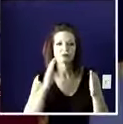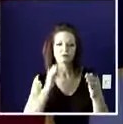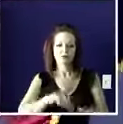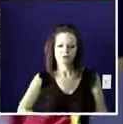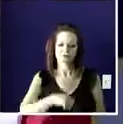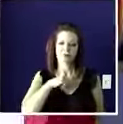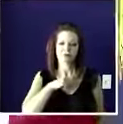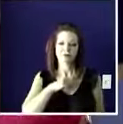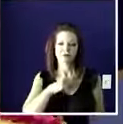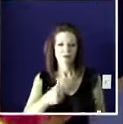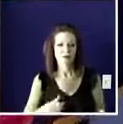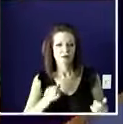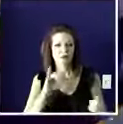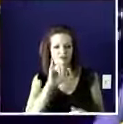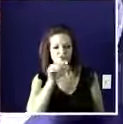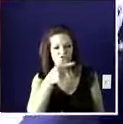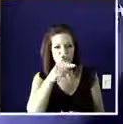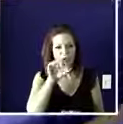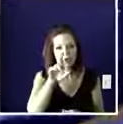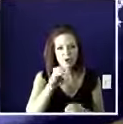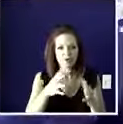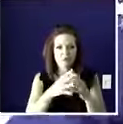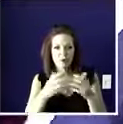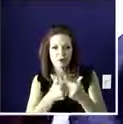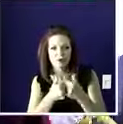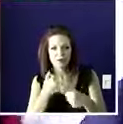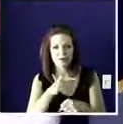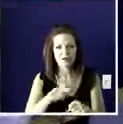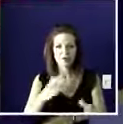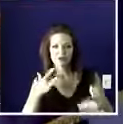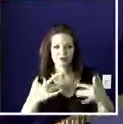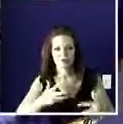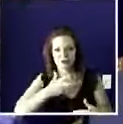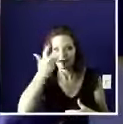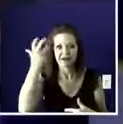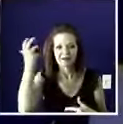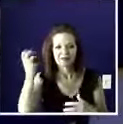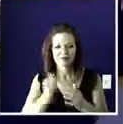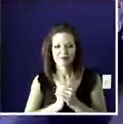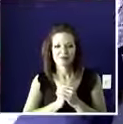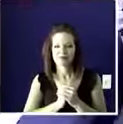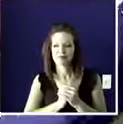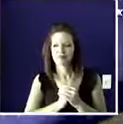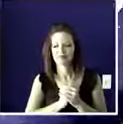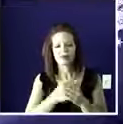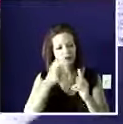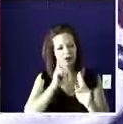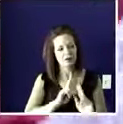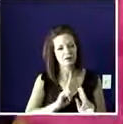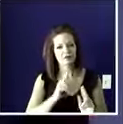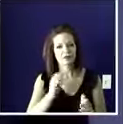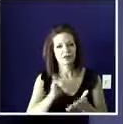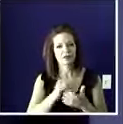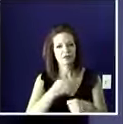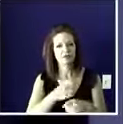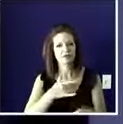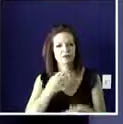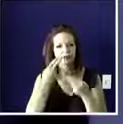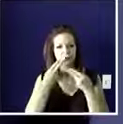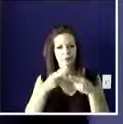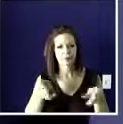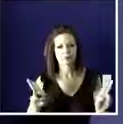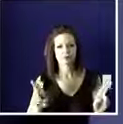Jaguar football game that makes you scream. It is the honesty of Miss Dara that humbles us. It is the